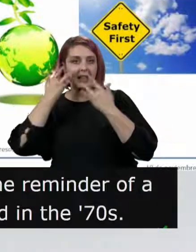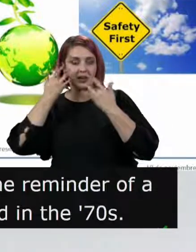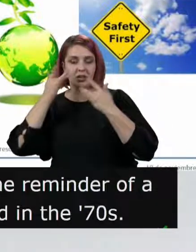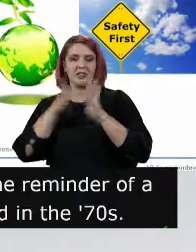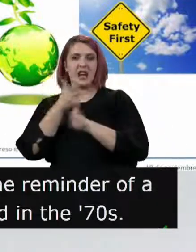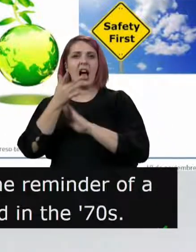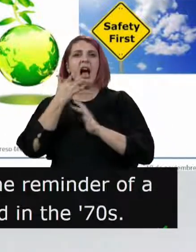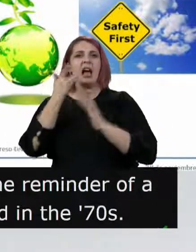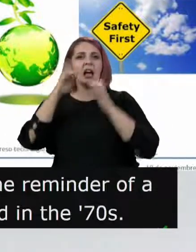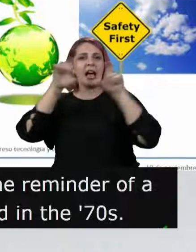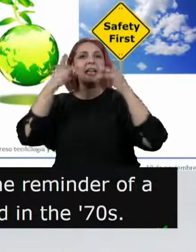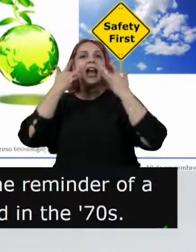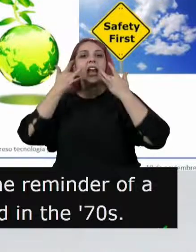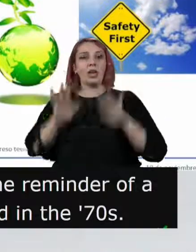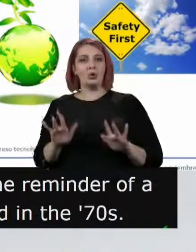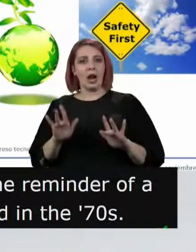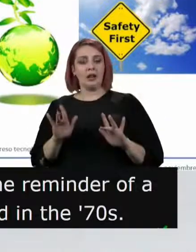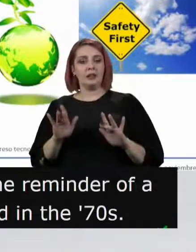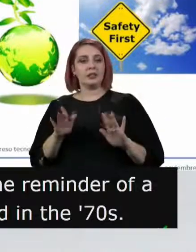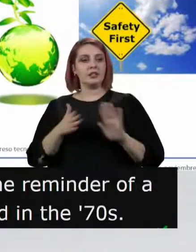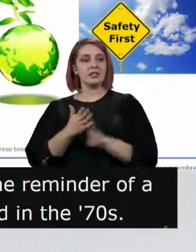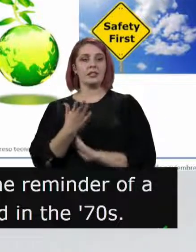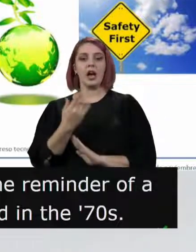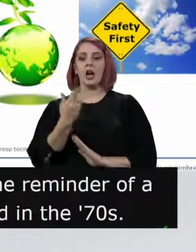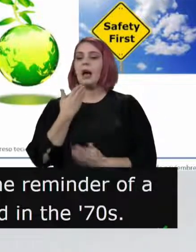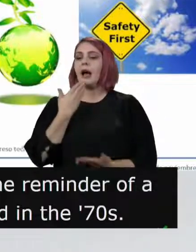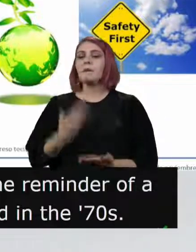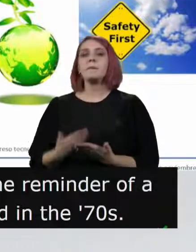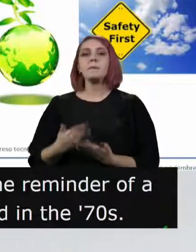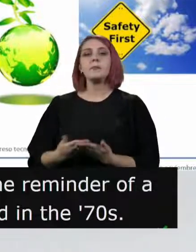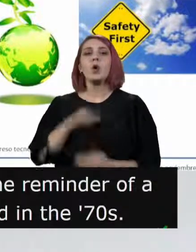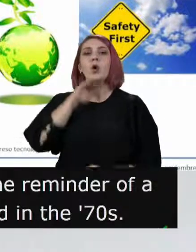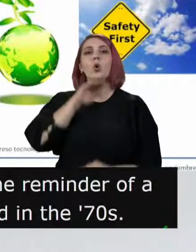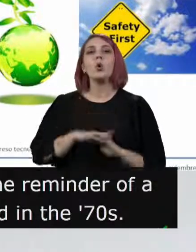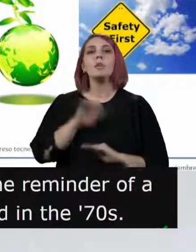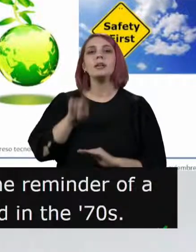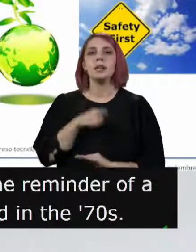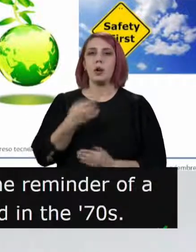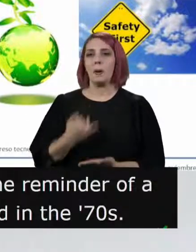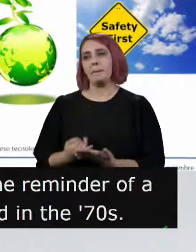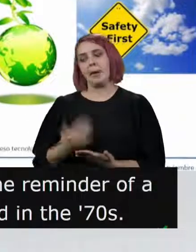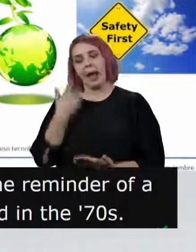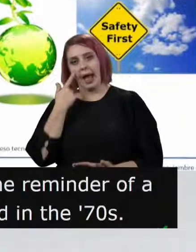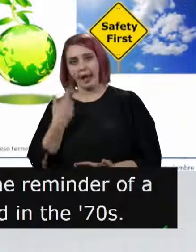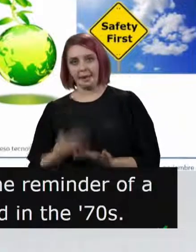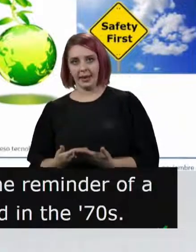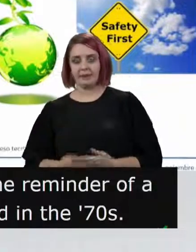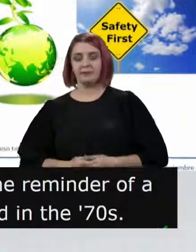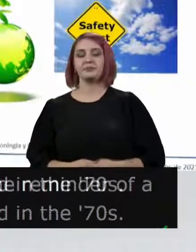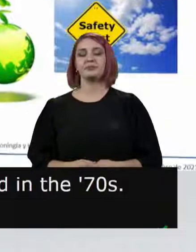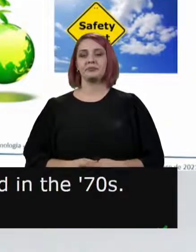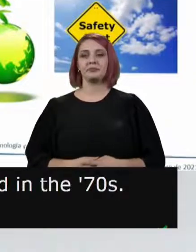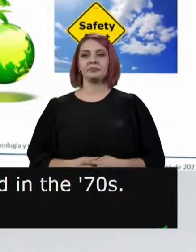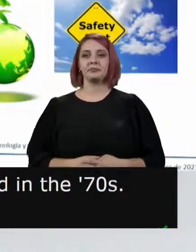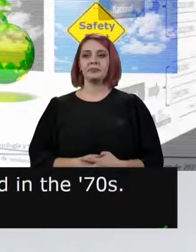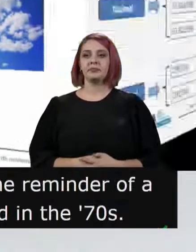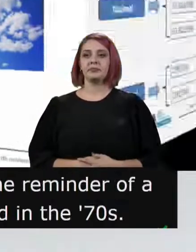A different organism is charged with certifying the